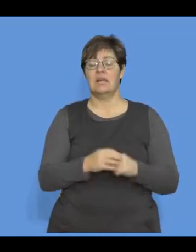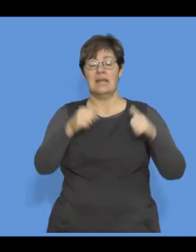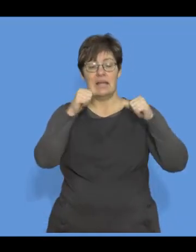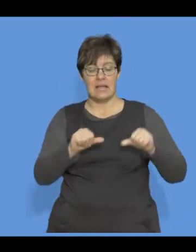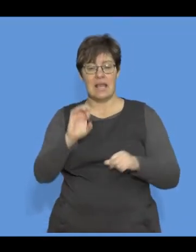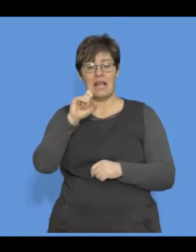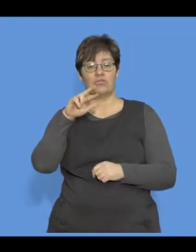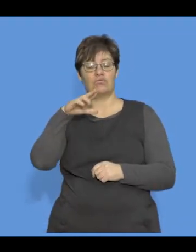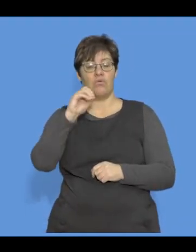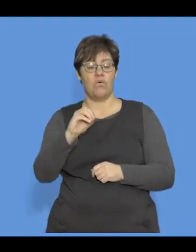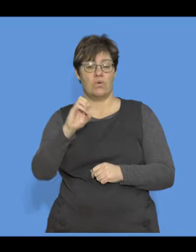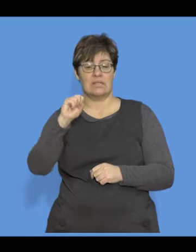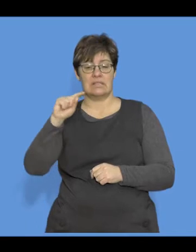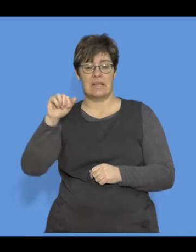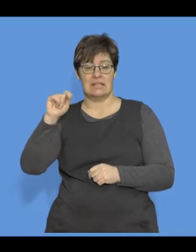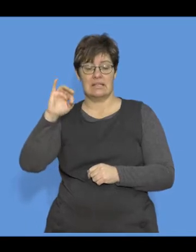electrostatics.